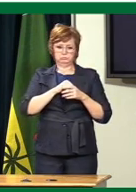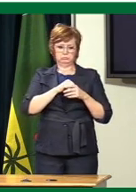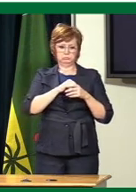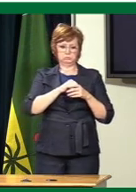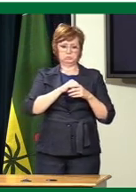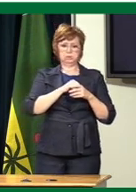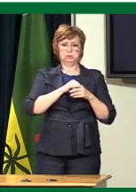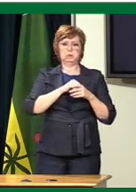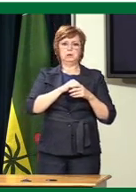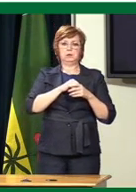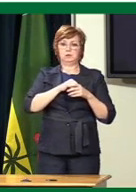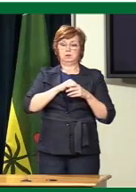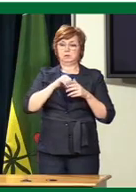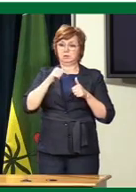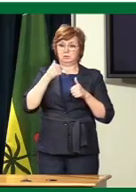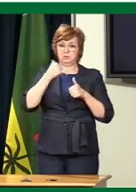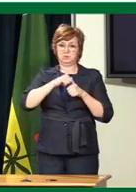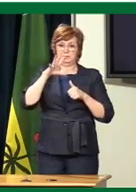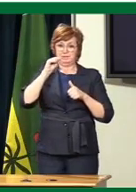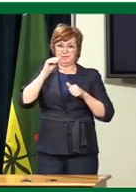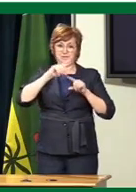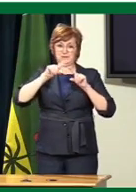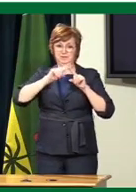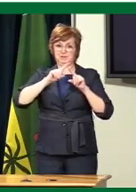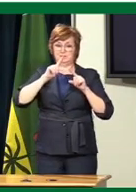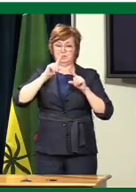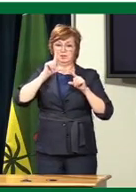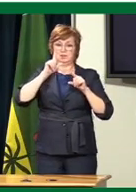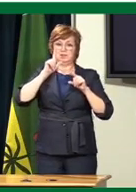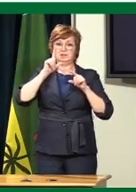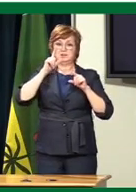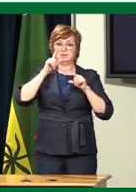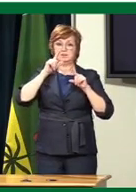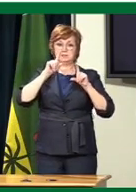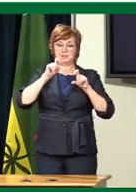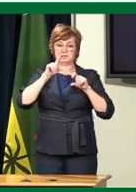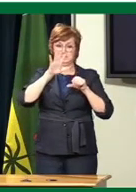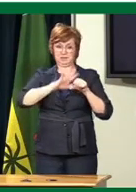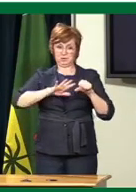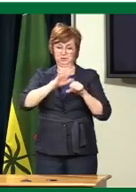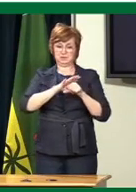being swabbed all over the province, 50 different sites, plus the drive-throughs, getting those to the